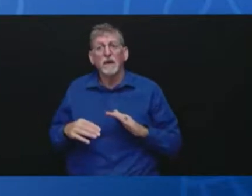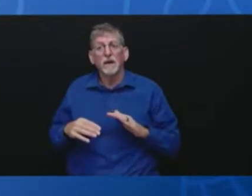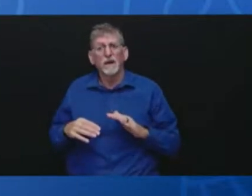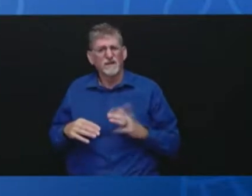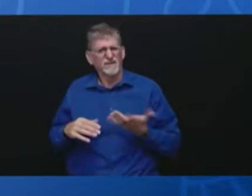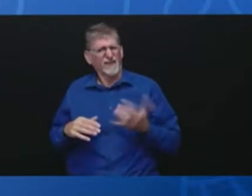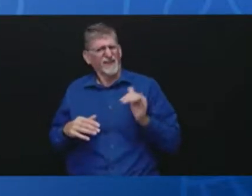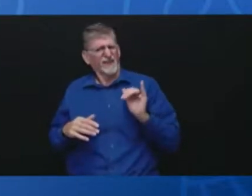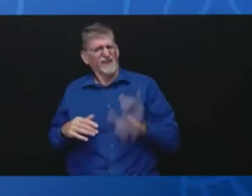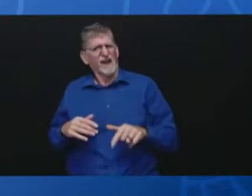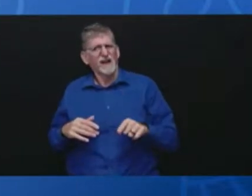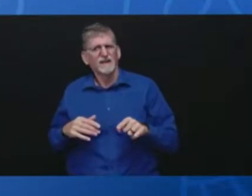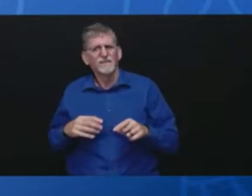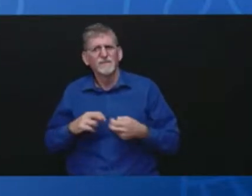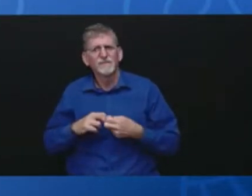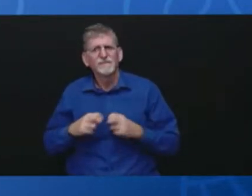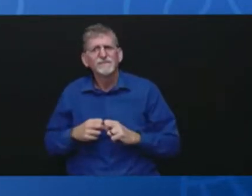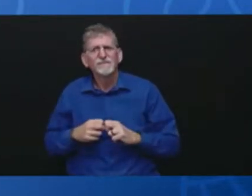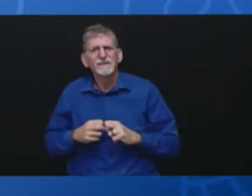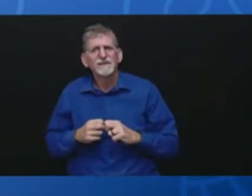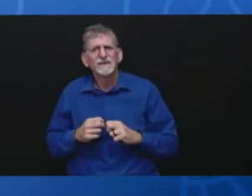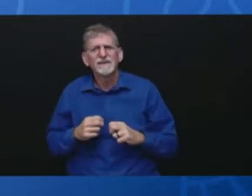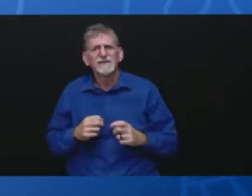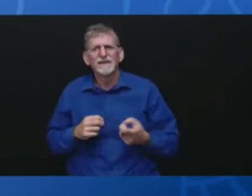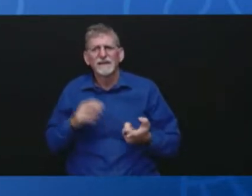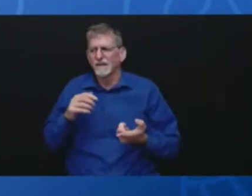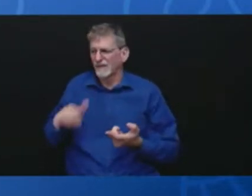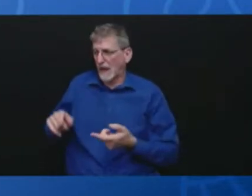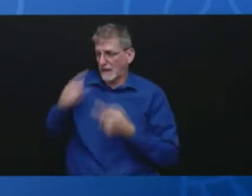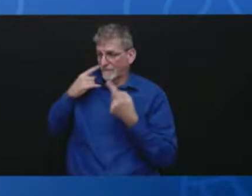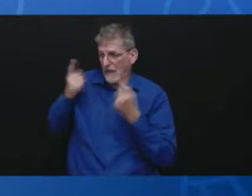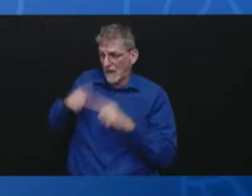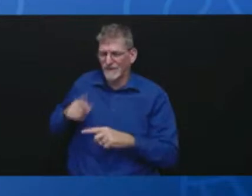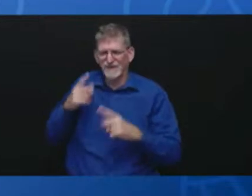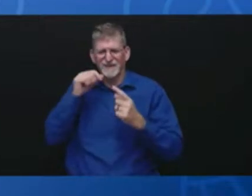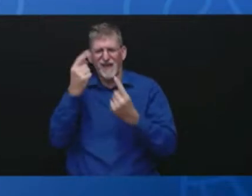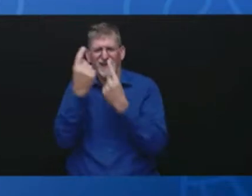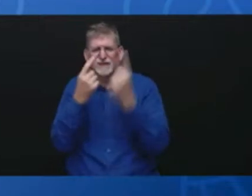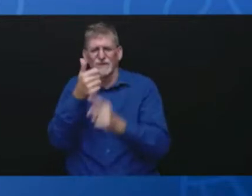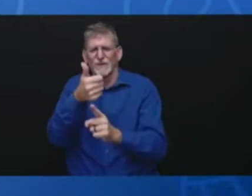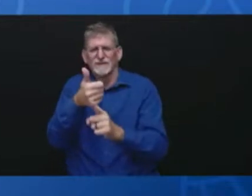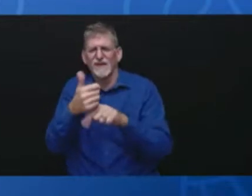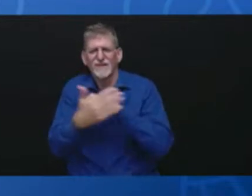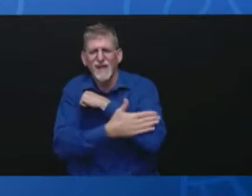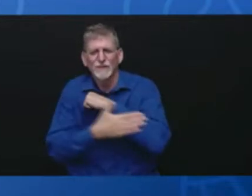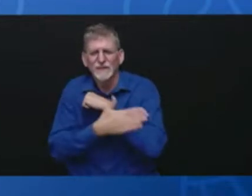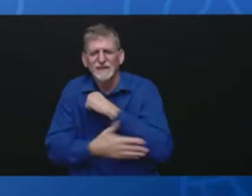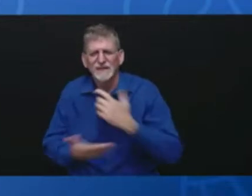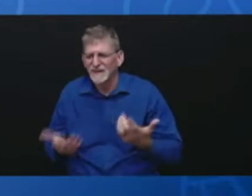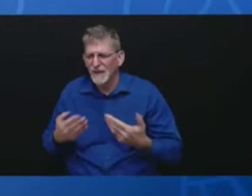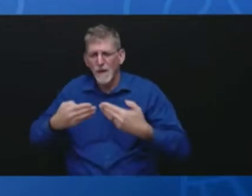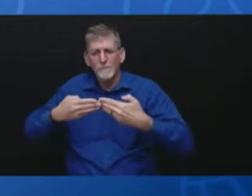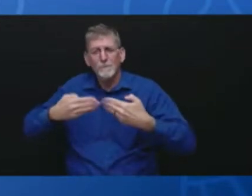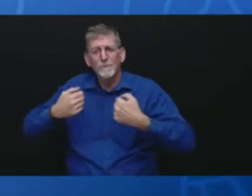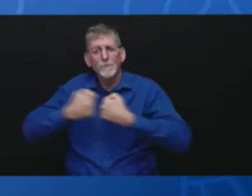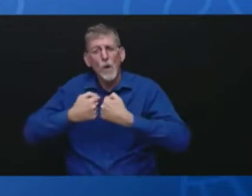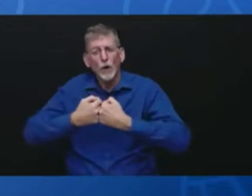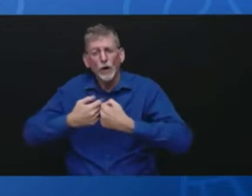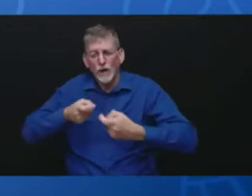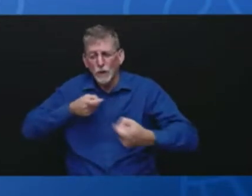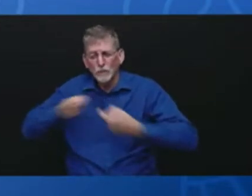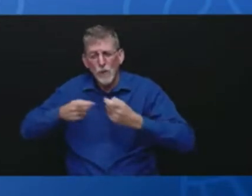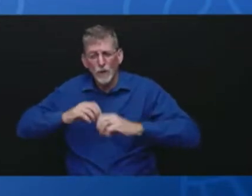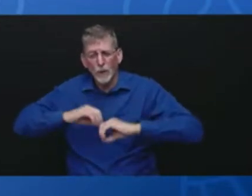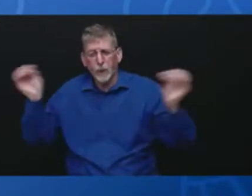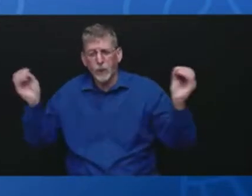you're not even really a nation. You're a nation effectively without borders and controls. And no nation operates in that